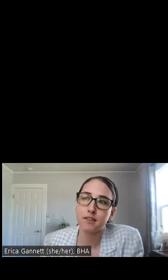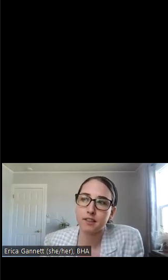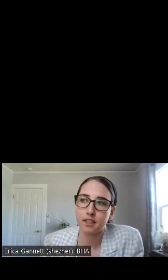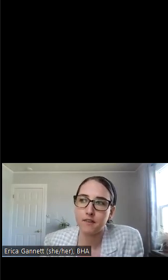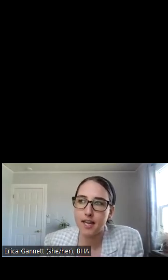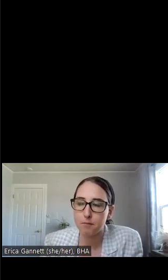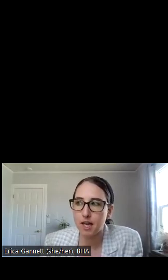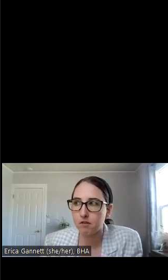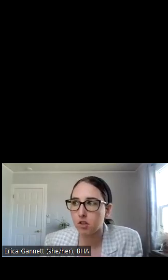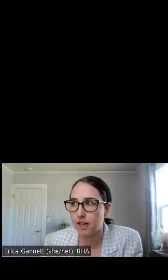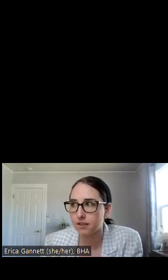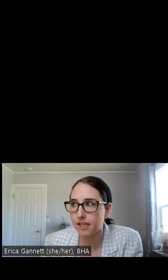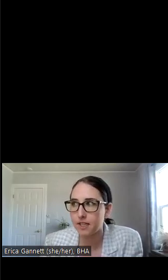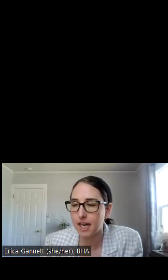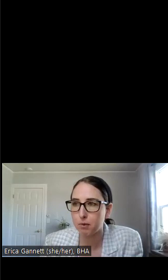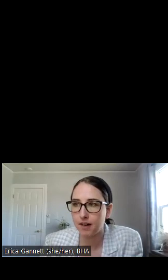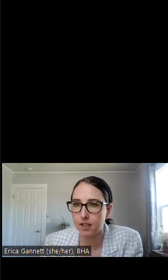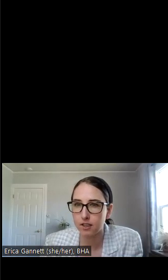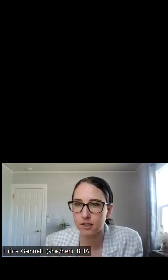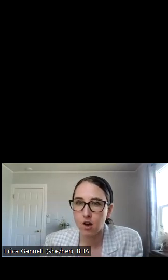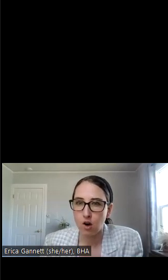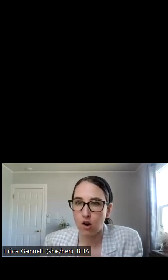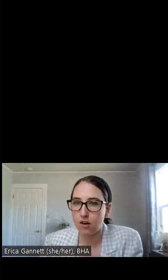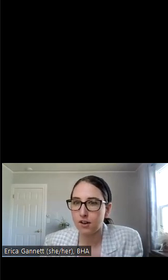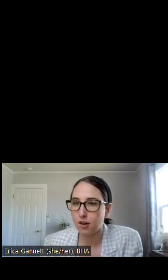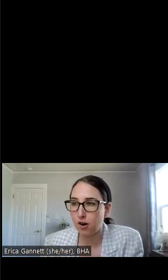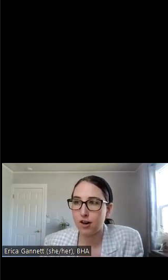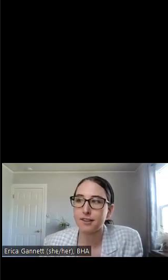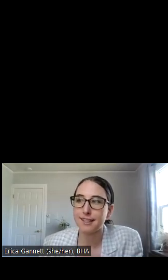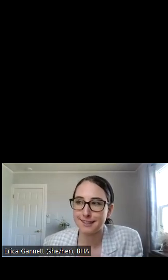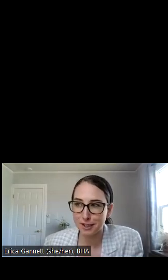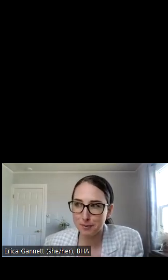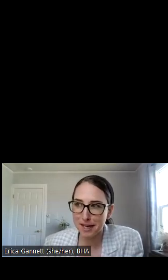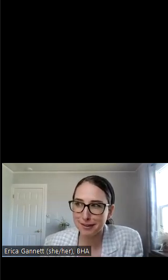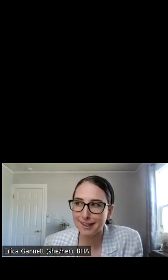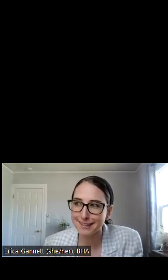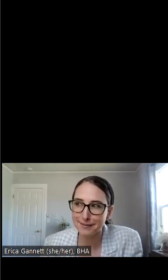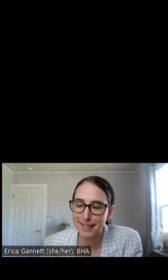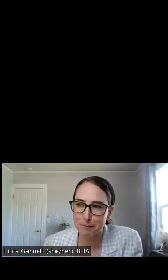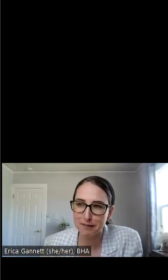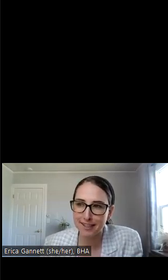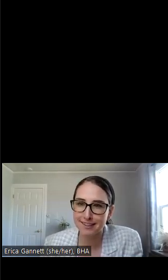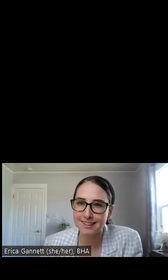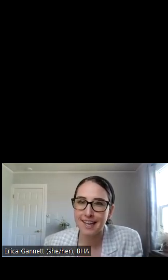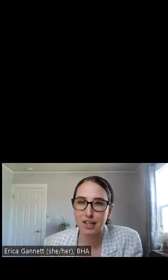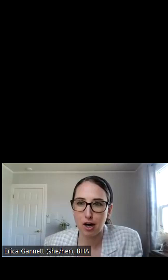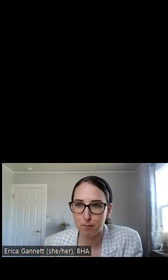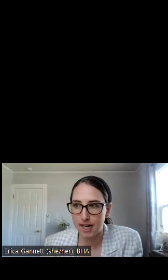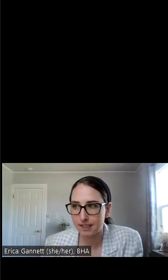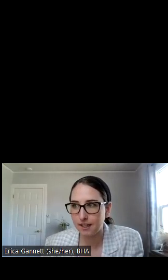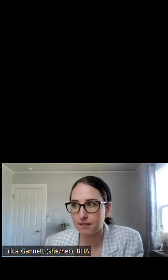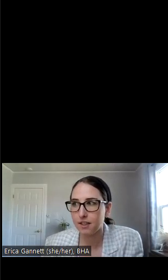the bill clarified the behavioral health safety net providers are essential behavioral health safety net providers